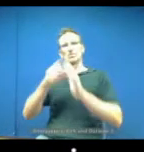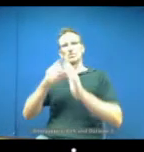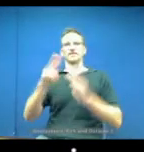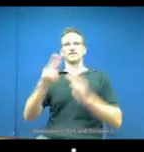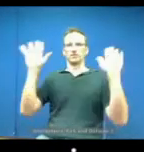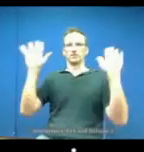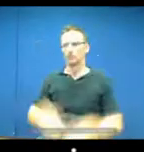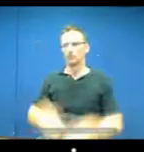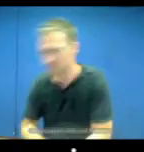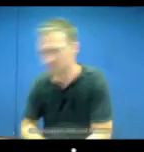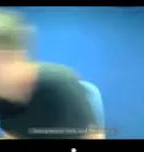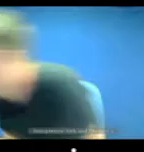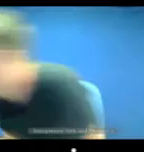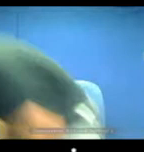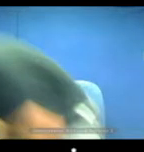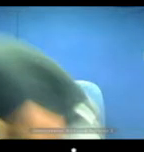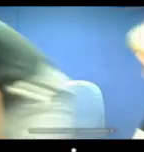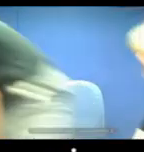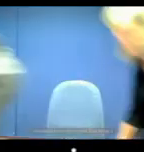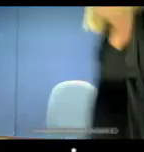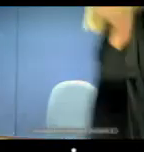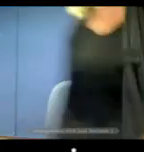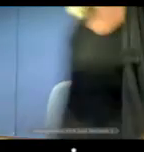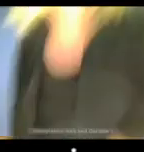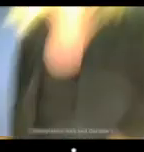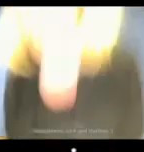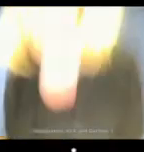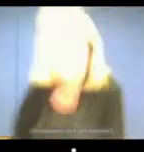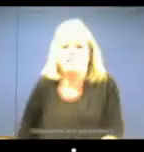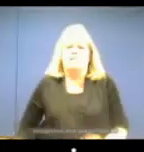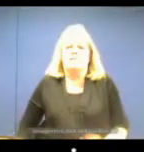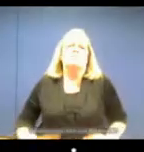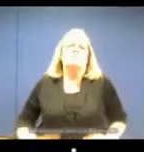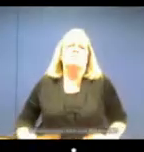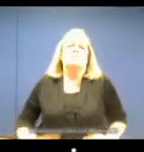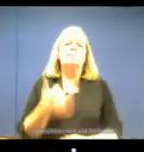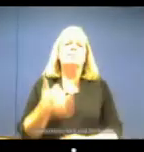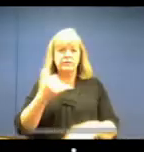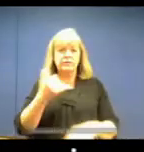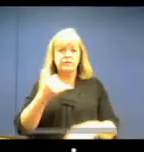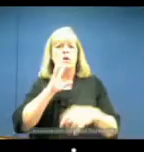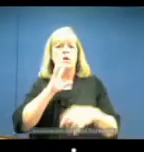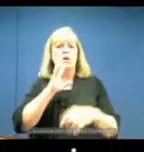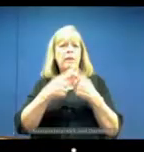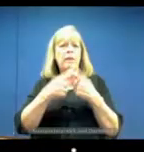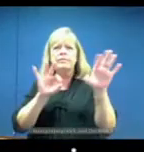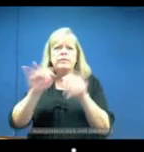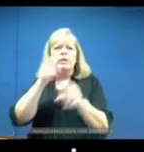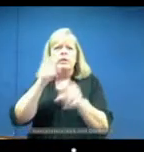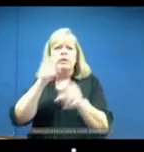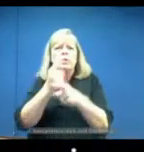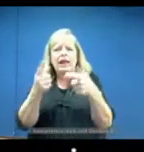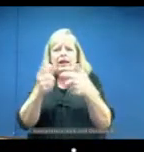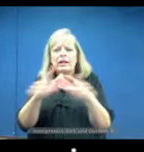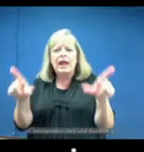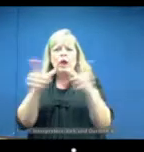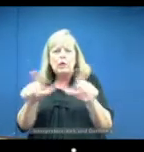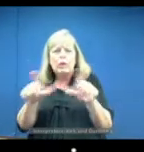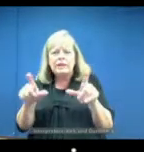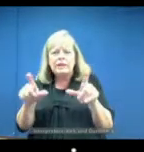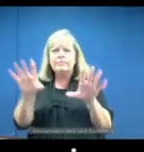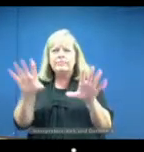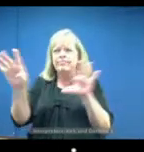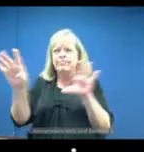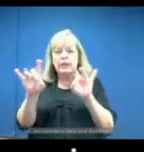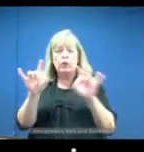In terms of linguistic choices, again, as I said, when you hear the story from the petitioner,